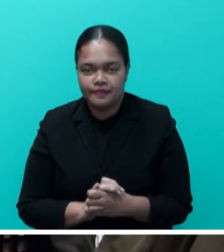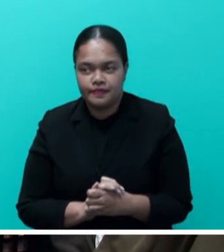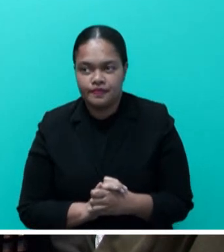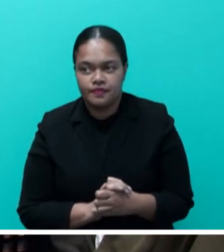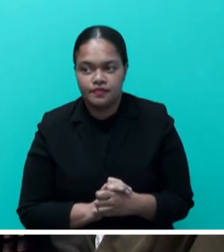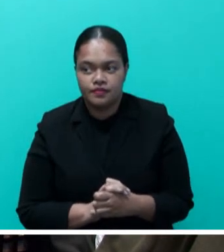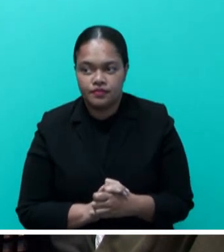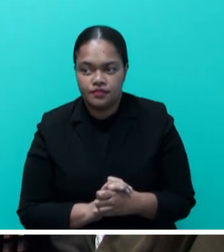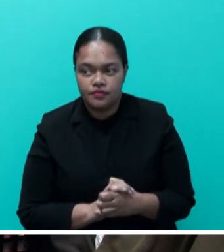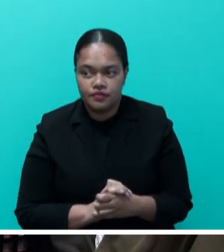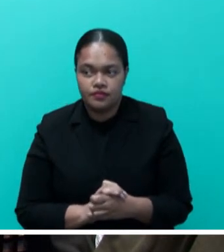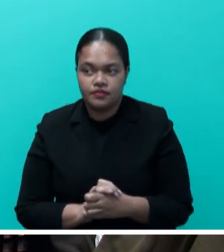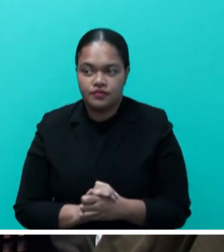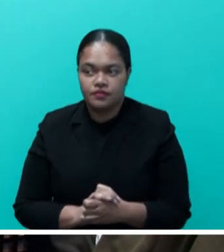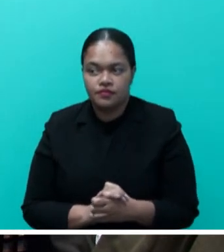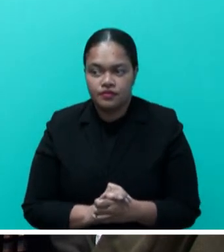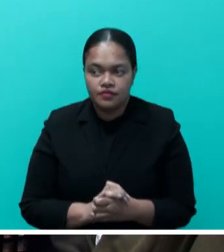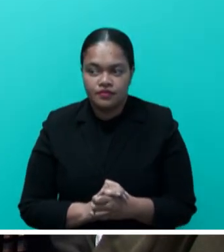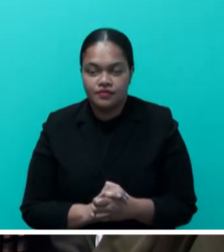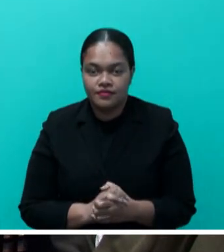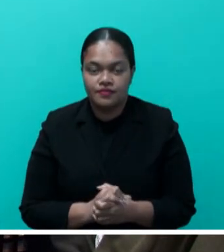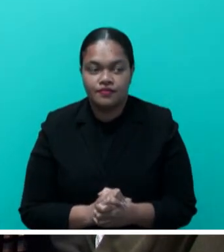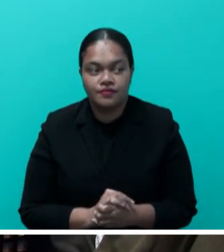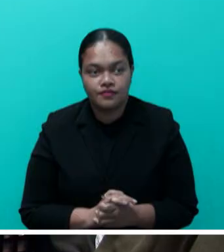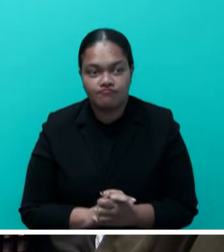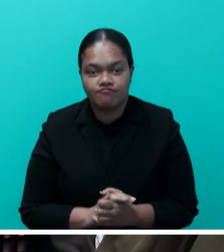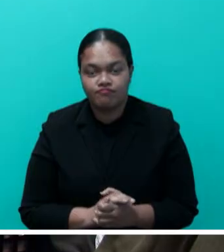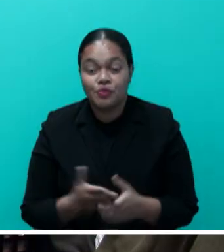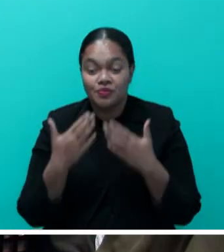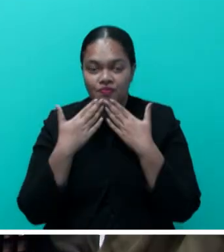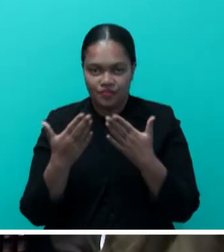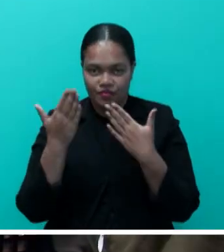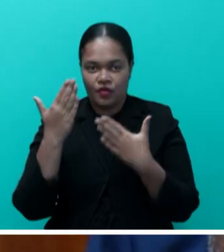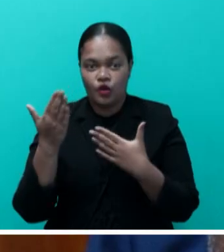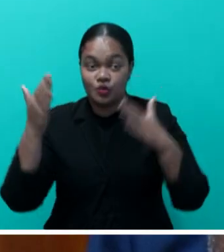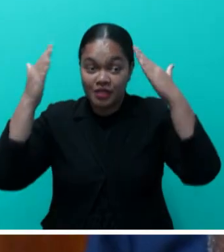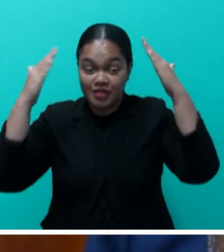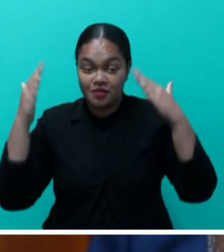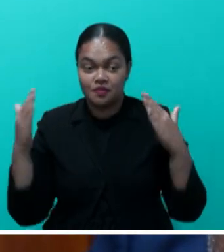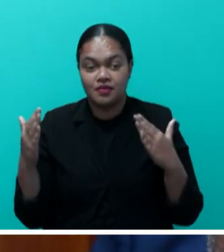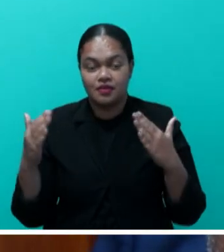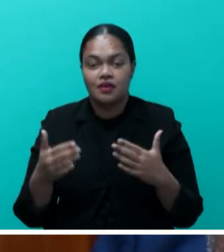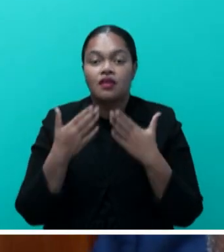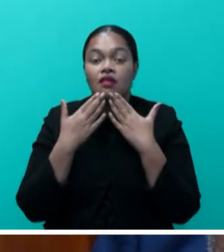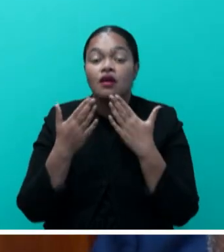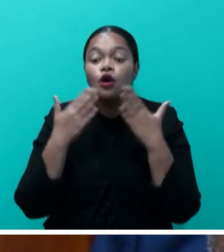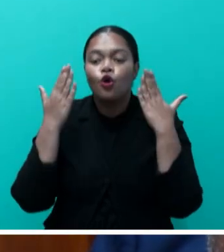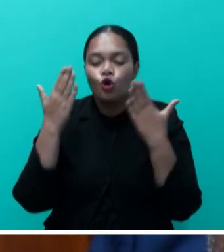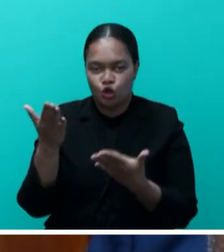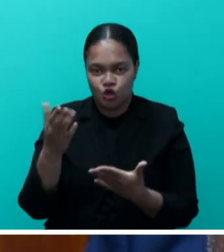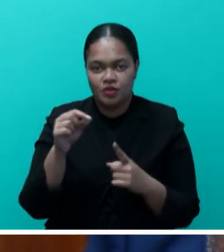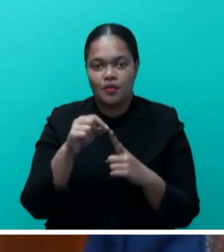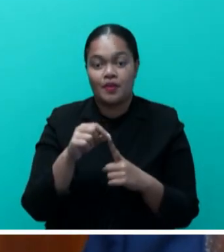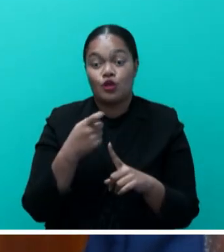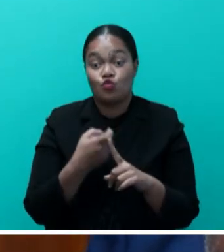Yes, Honorable Minister. Thank you, Honourable Speaker. Thank you, Honourable Pramila Kumar, for the